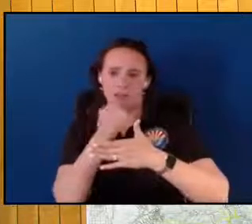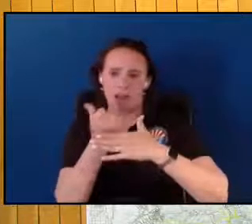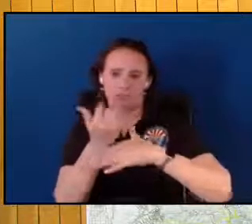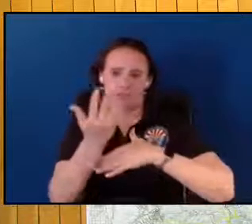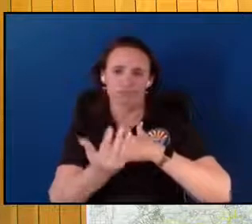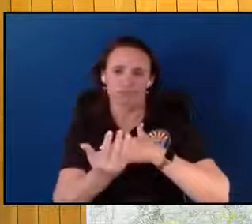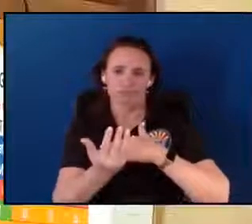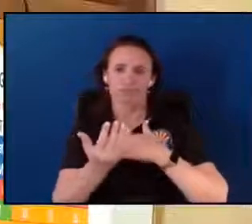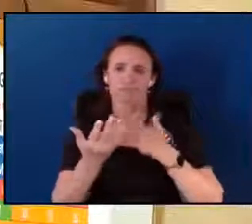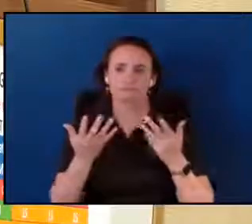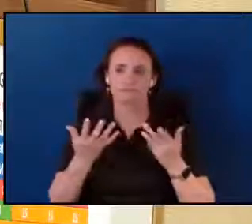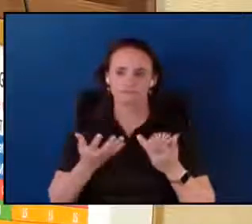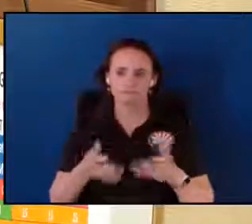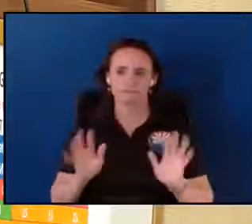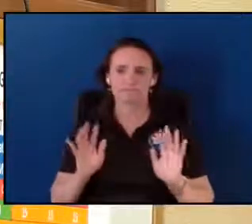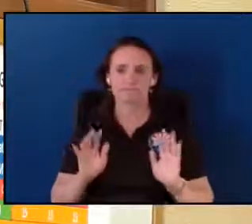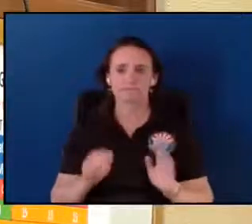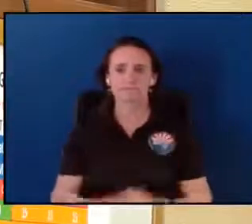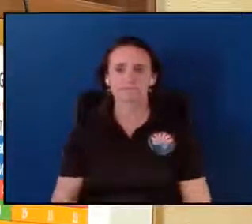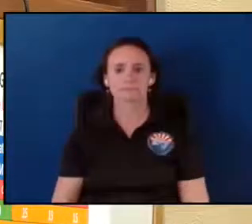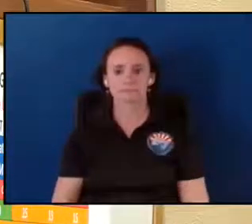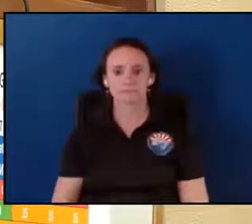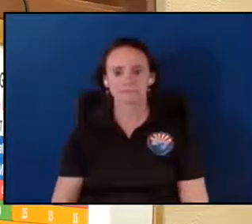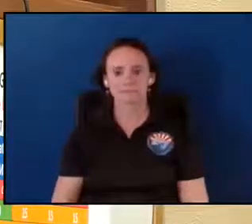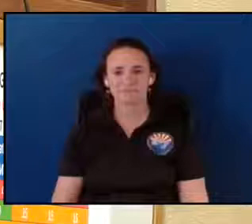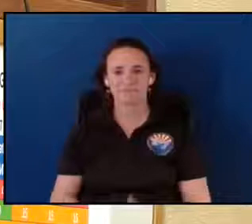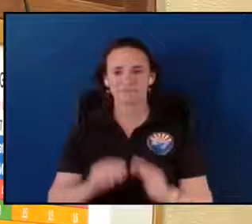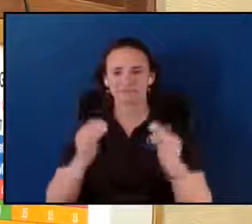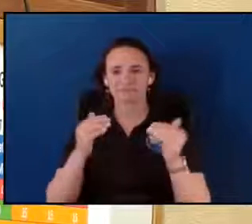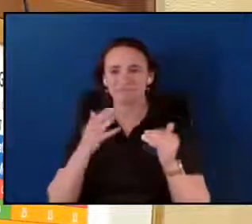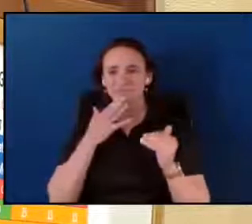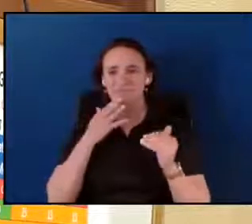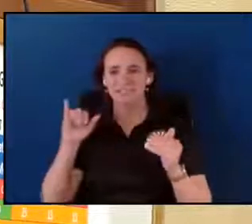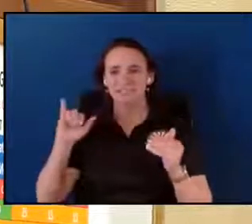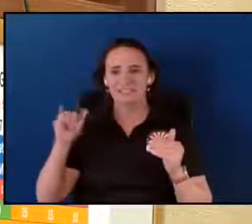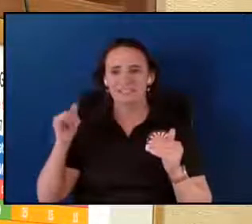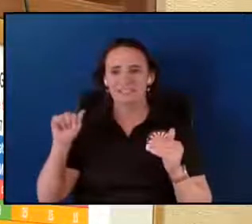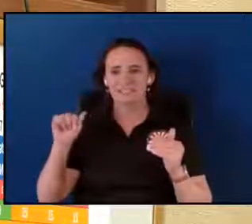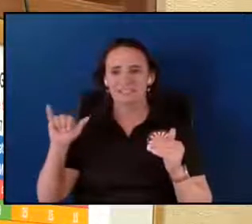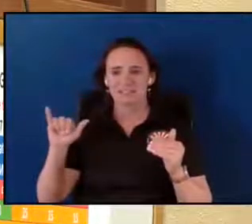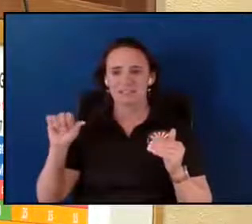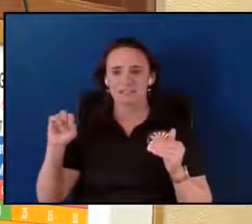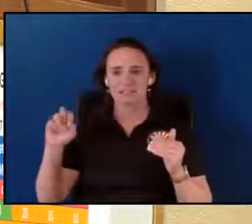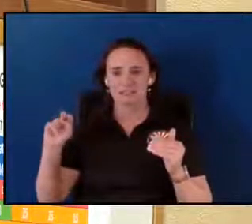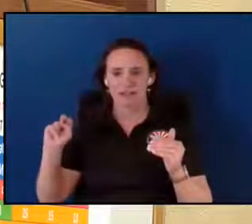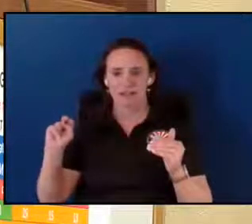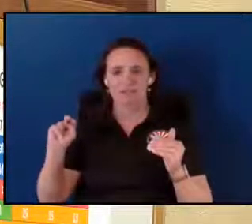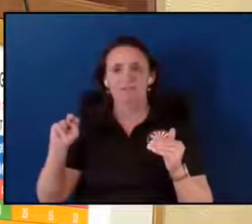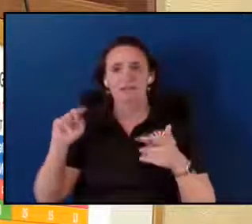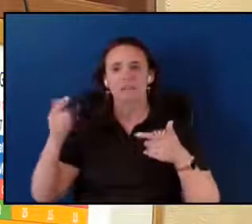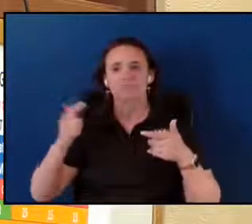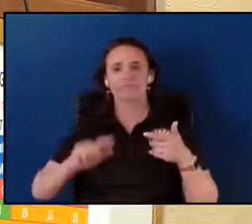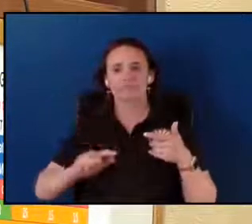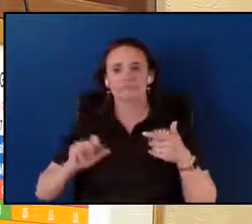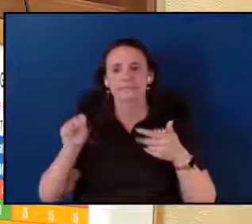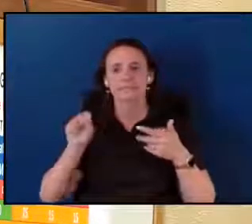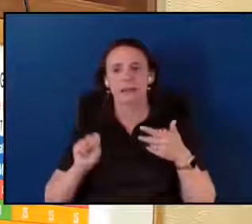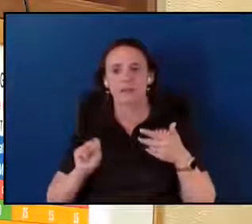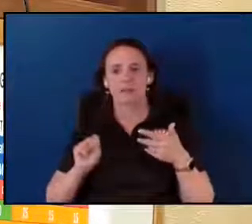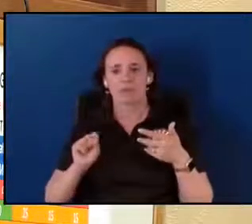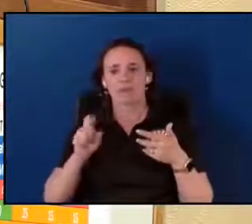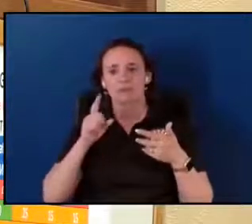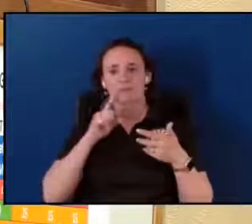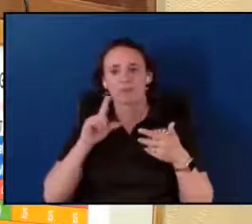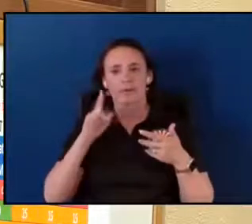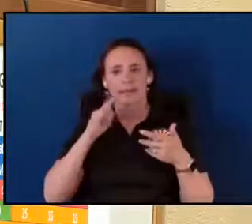report. Thank you. Thank you, Jason. And we're going to turn it down to our partners in the South for California Interagency